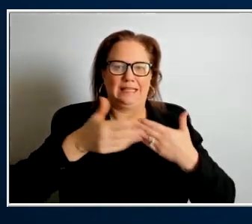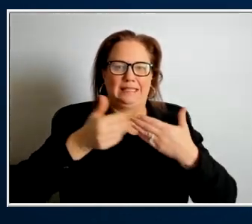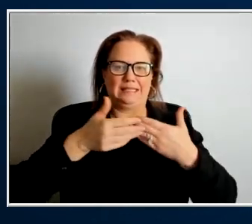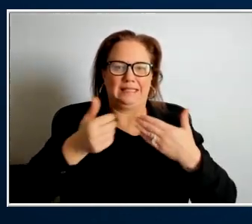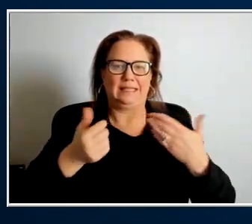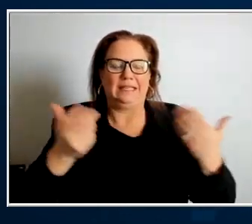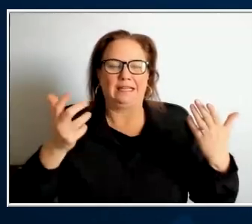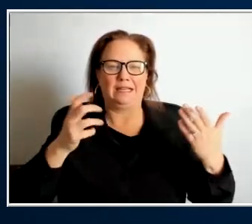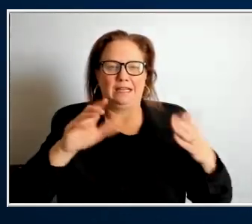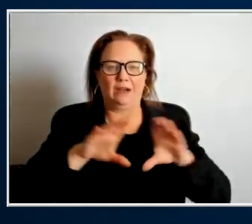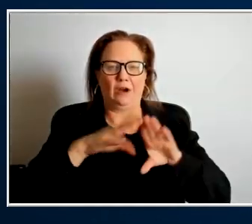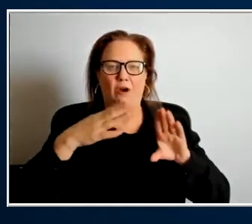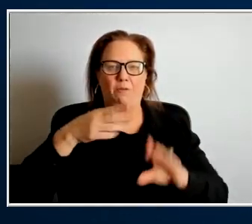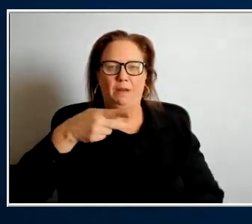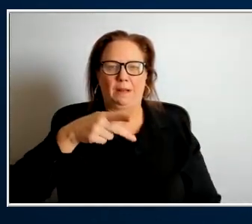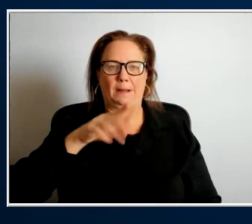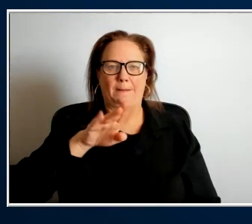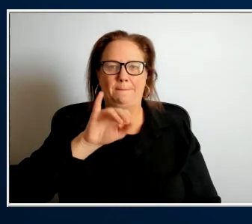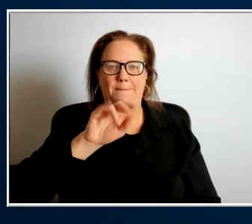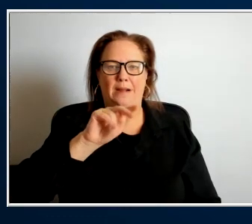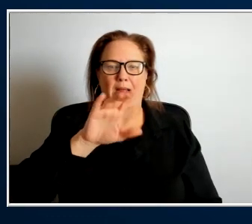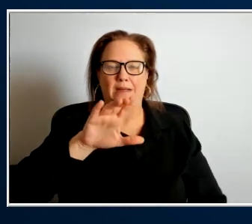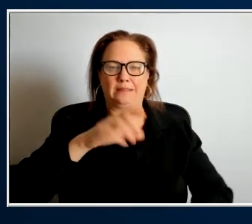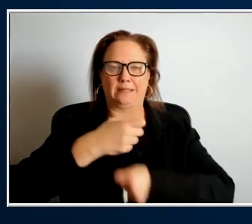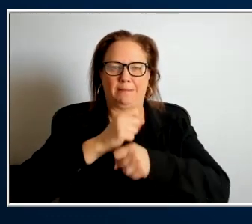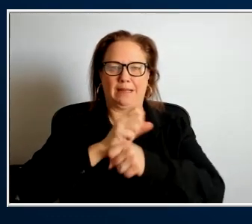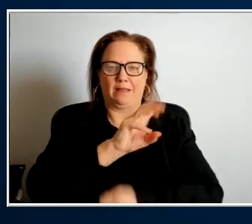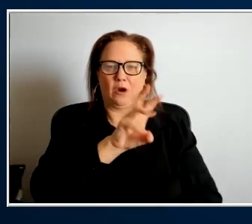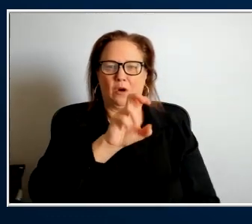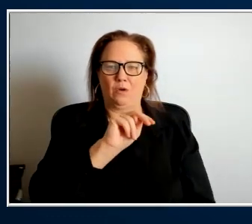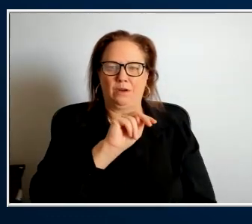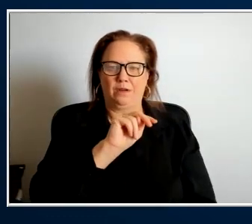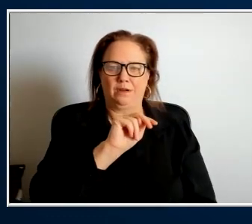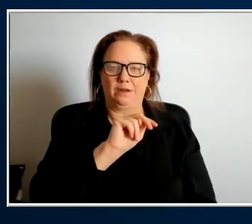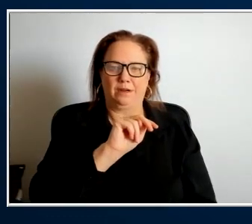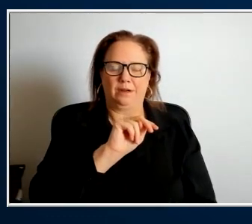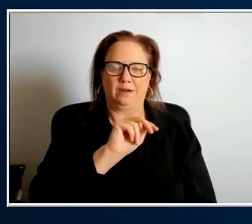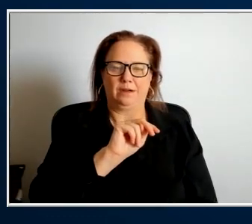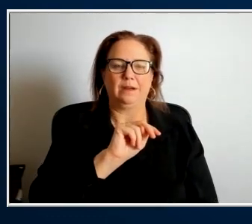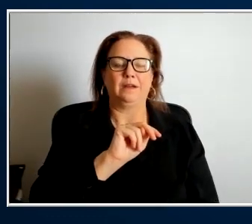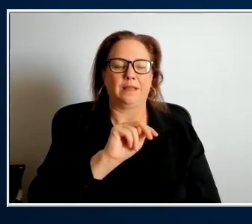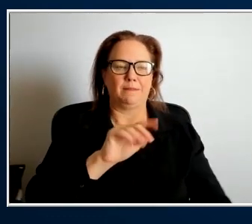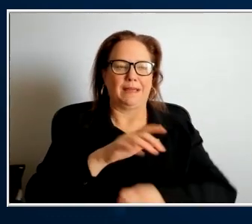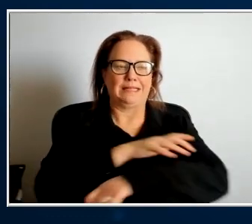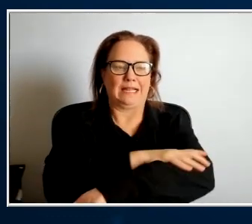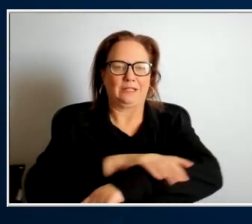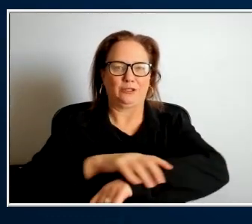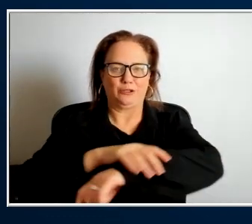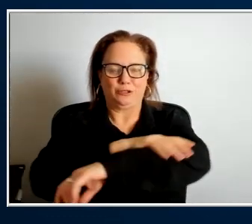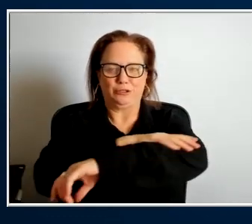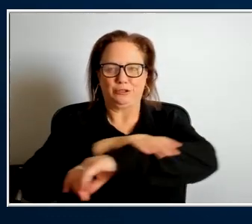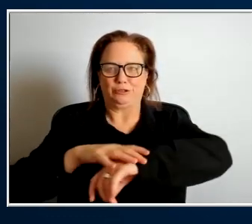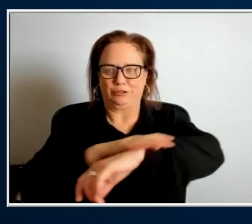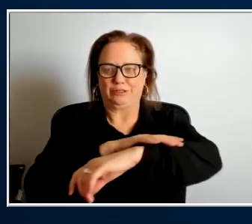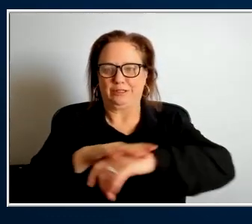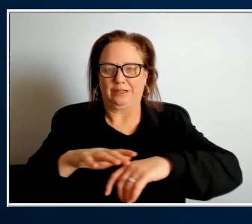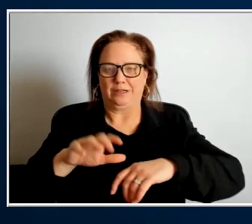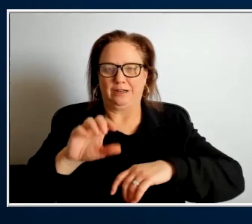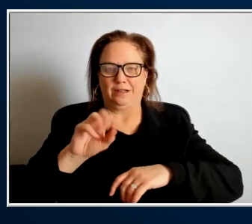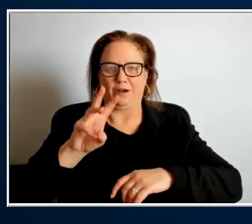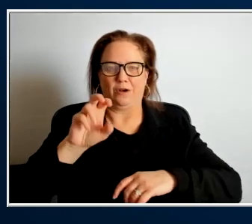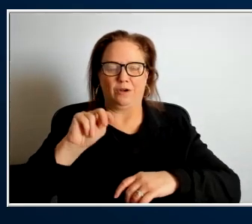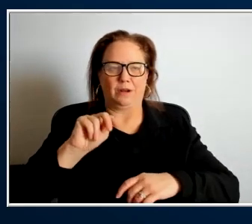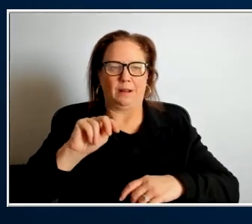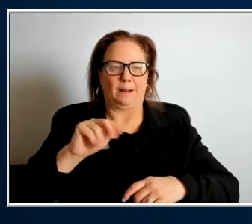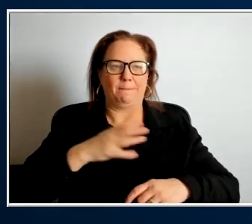but Open Bionics also pre-makes their own. And so they make a lot of different colors, textures, designs on their own. Mine again,